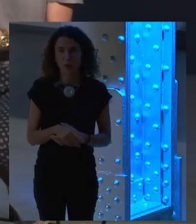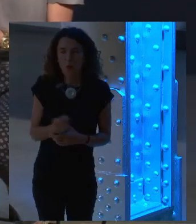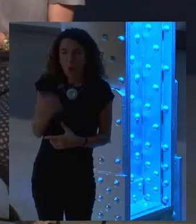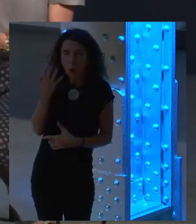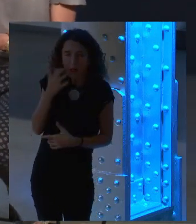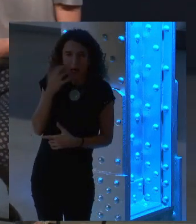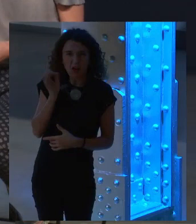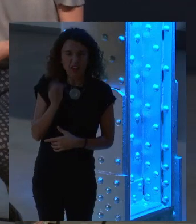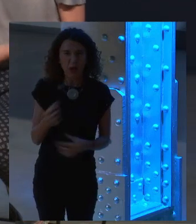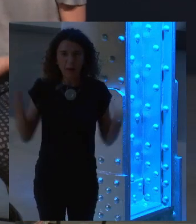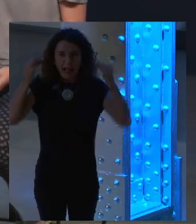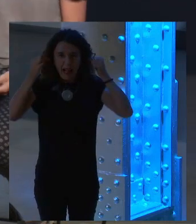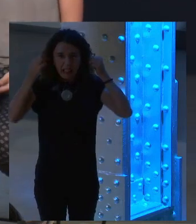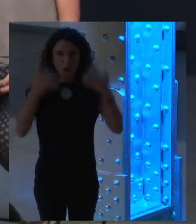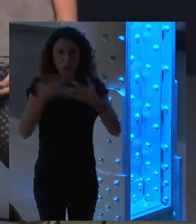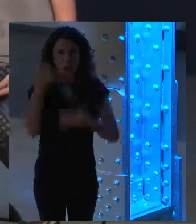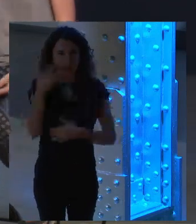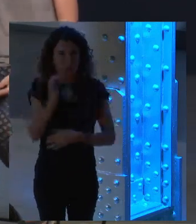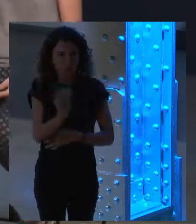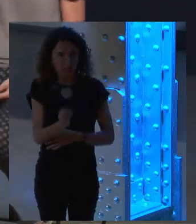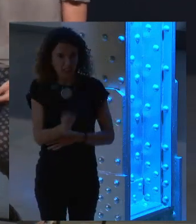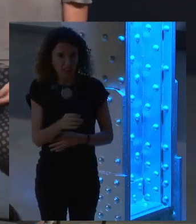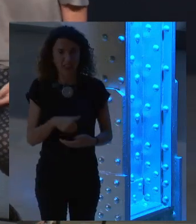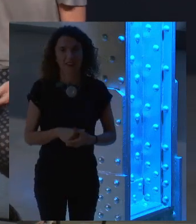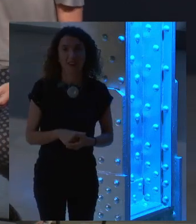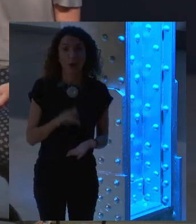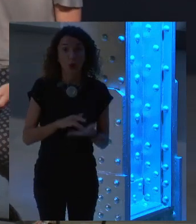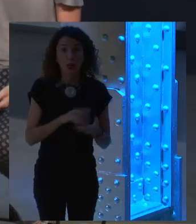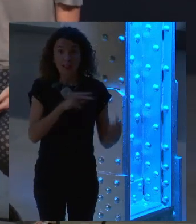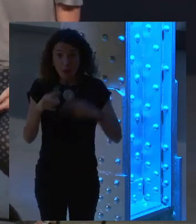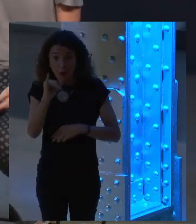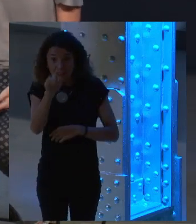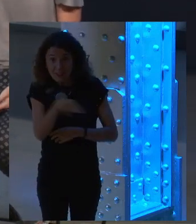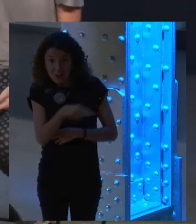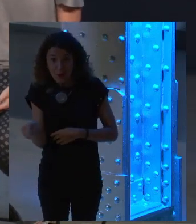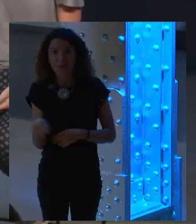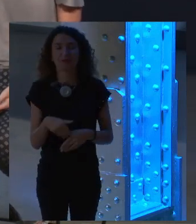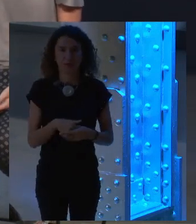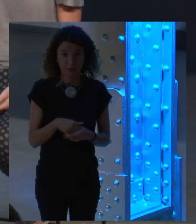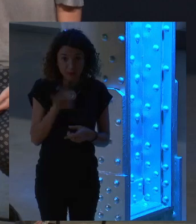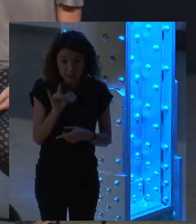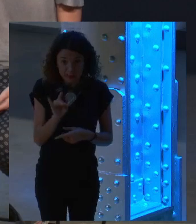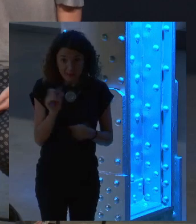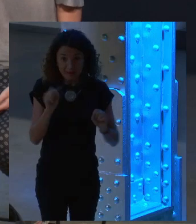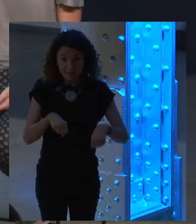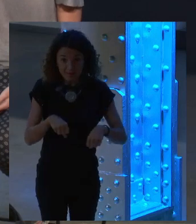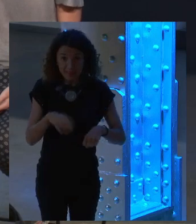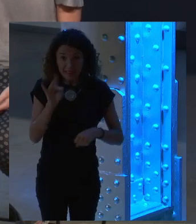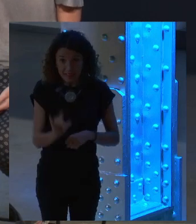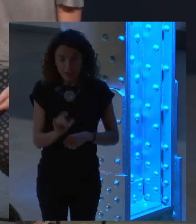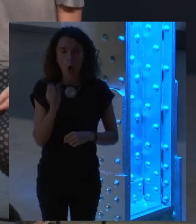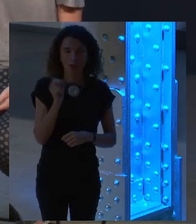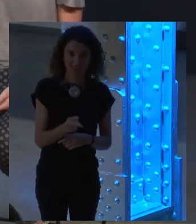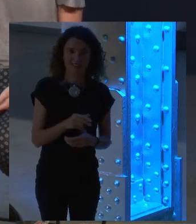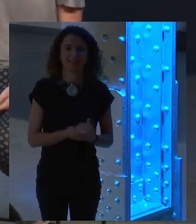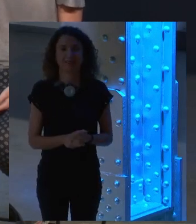this thing and a headset is so weird. Are you getting the translation? Yeah? Yeah?